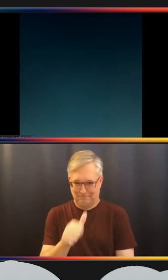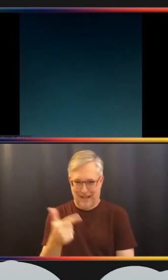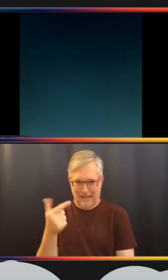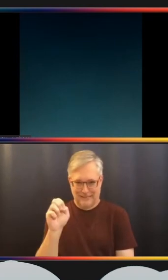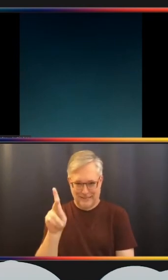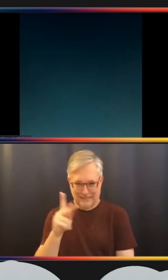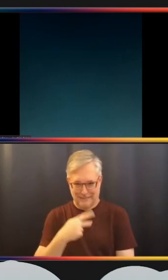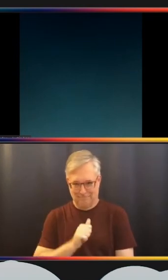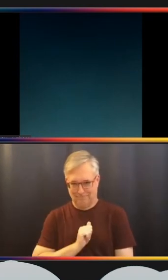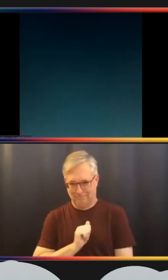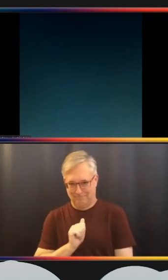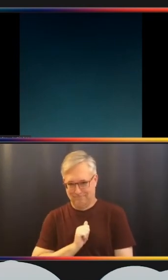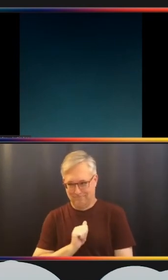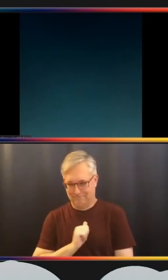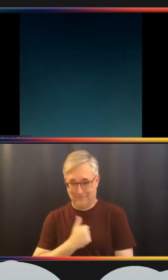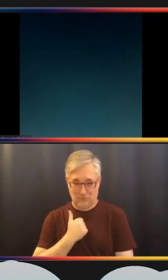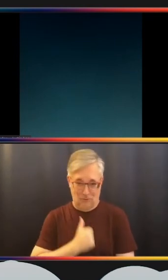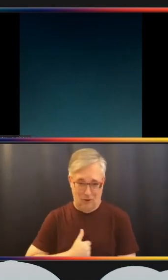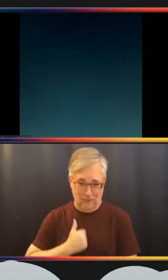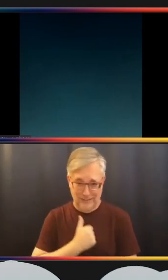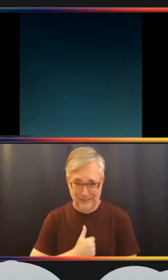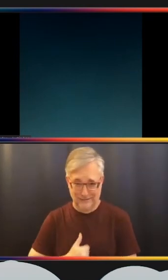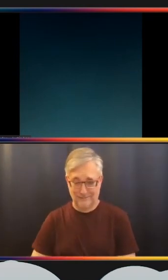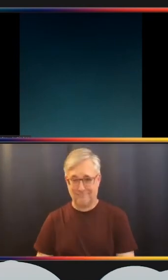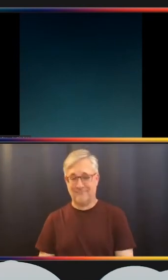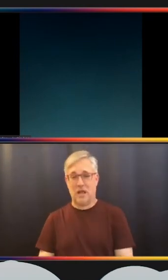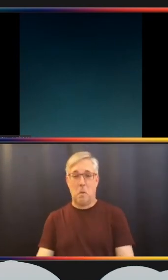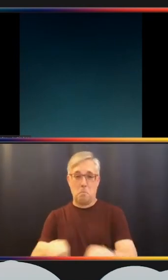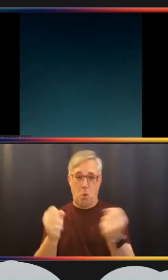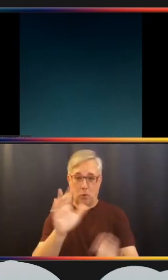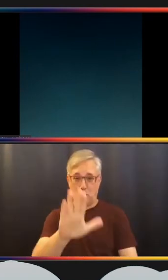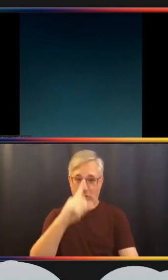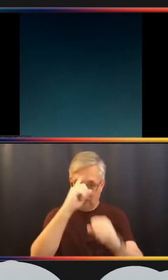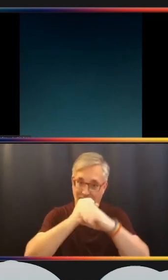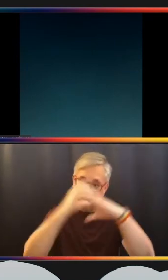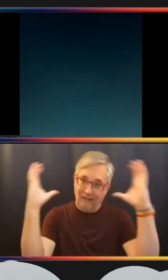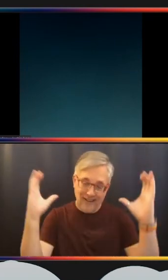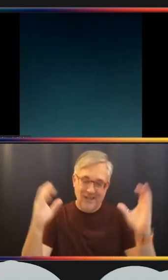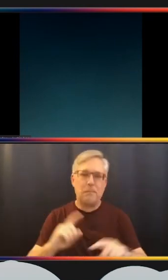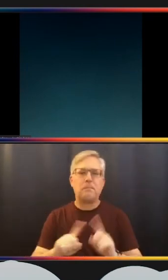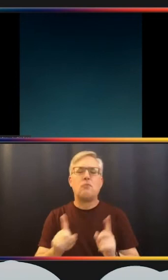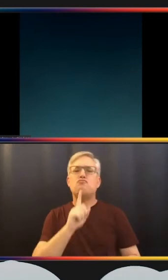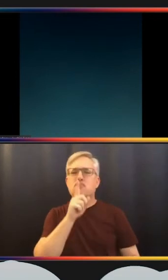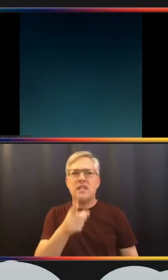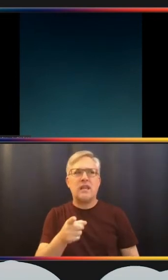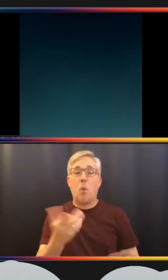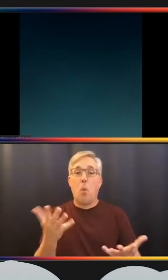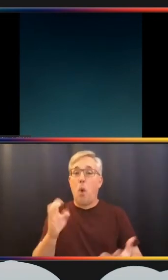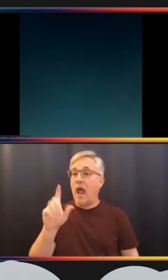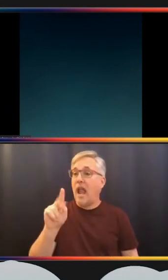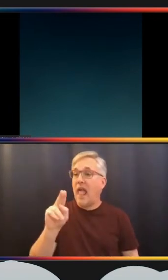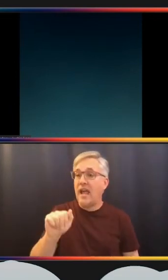But here's the thing, is that it's not even because I don't like what she likes, it's that I haven't even seen what she likes, because I'm a reality